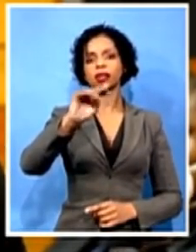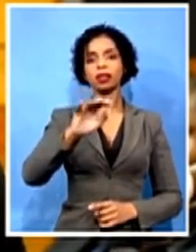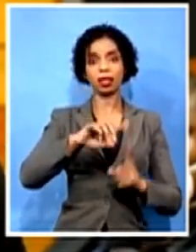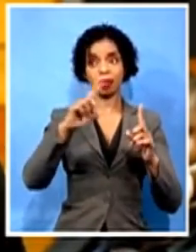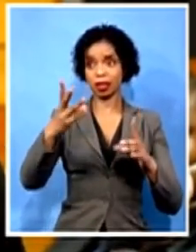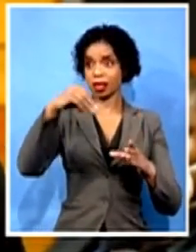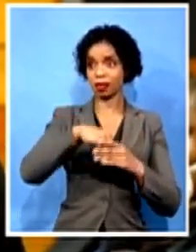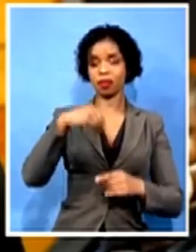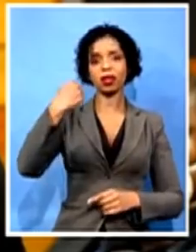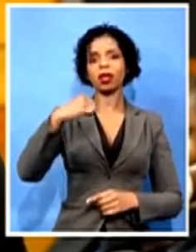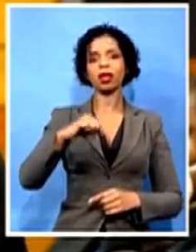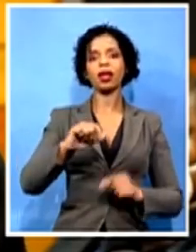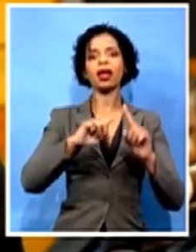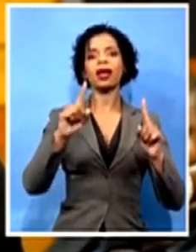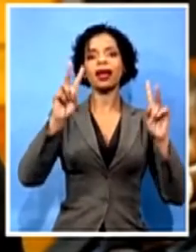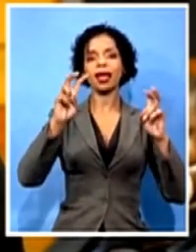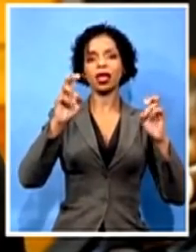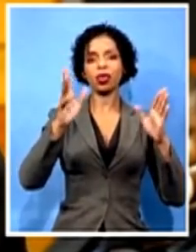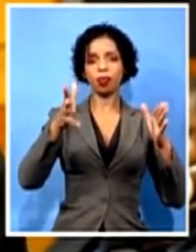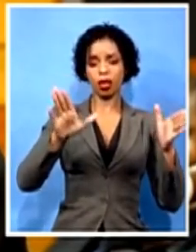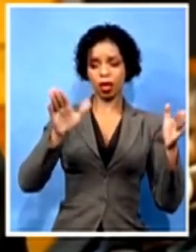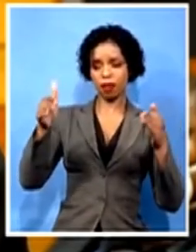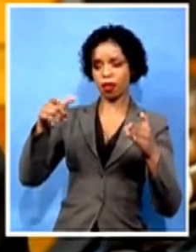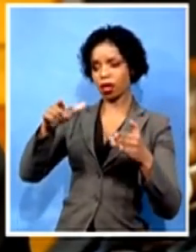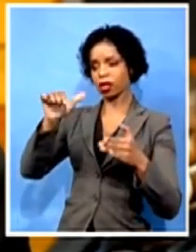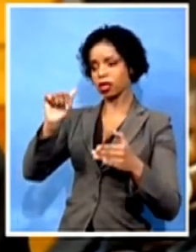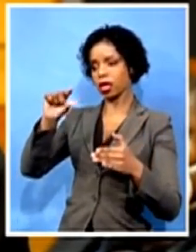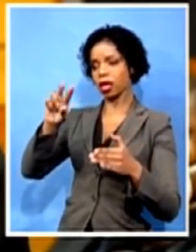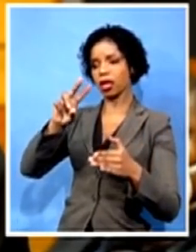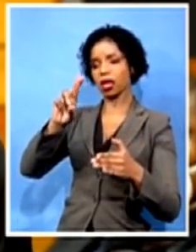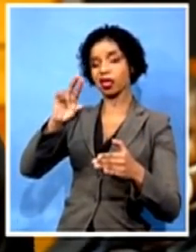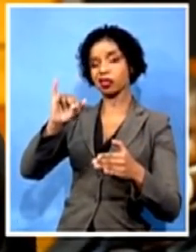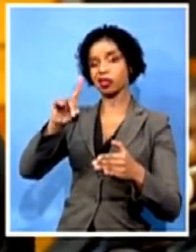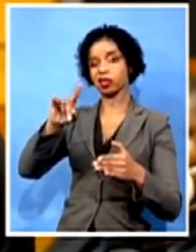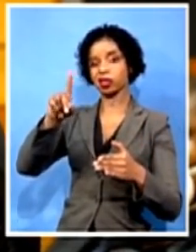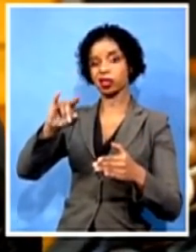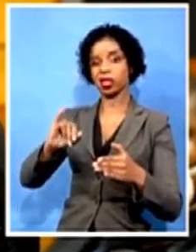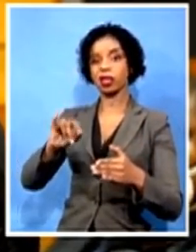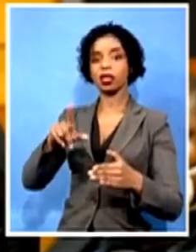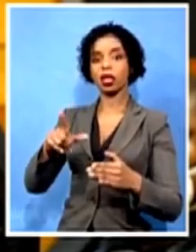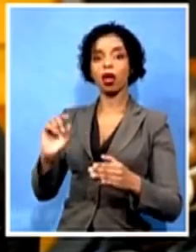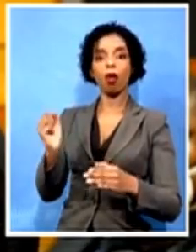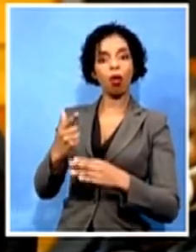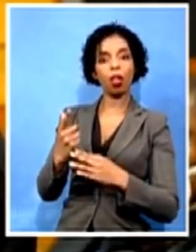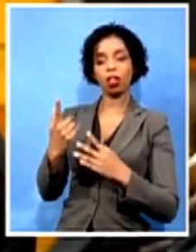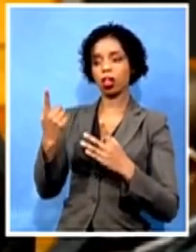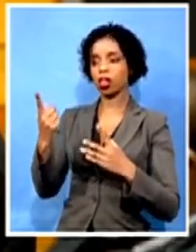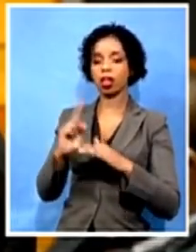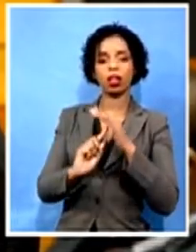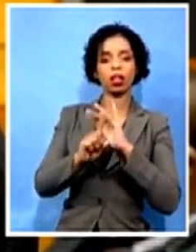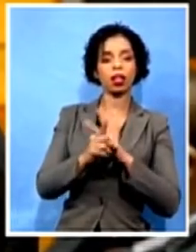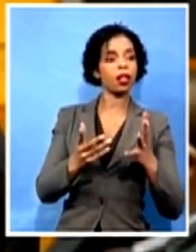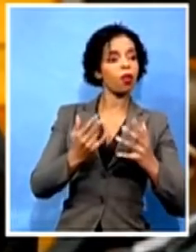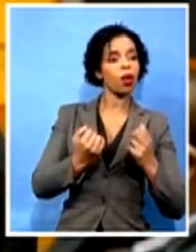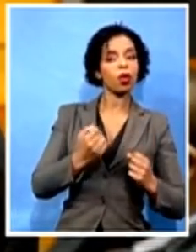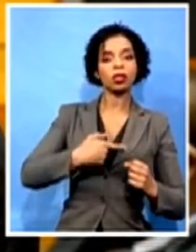And we've appeared there, even through COVID, through all the appearances we've ever had to appear. We're at court on time. We've dealt